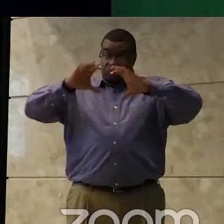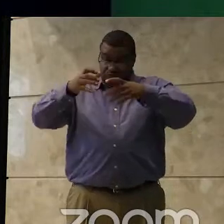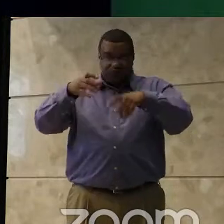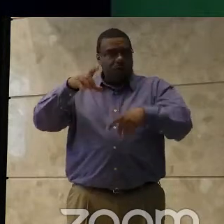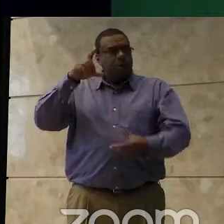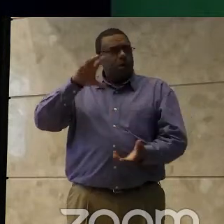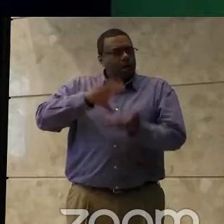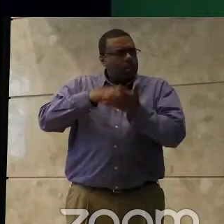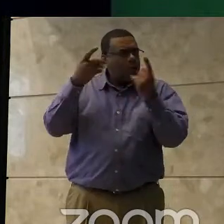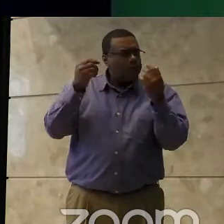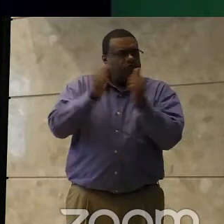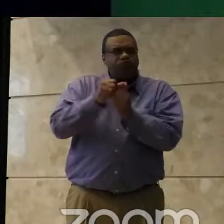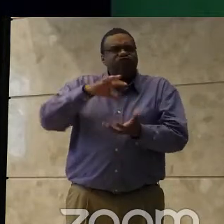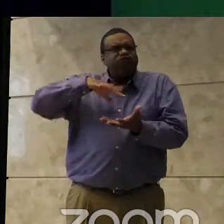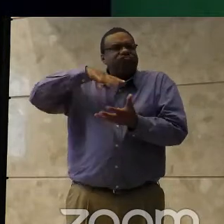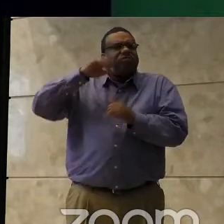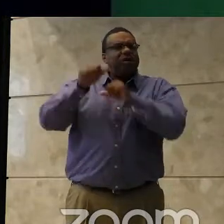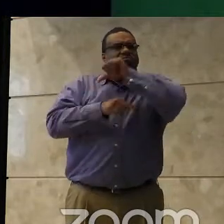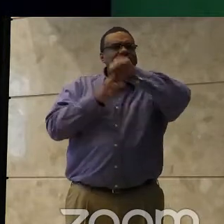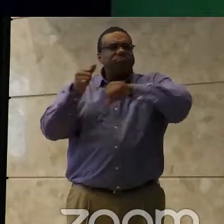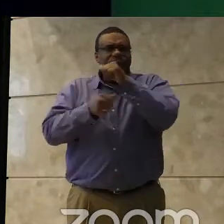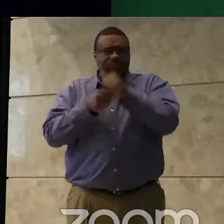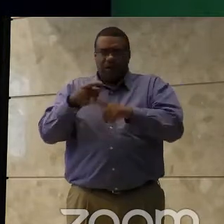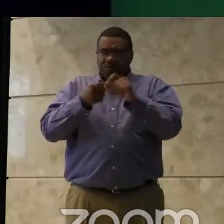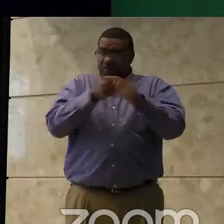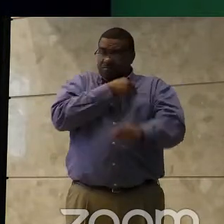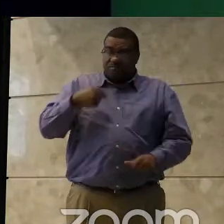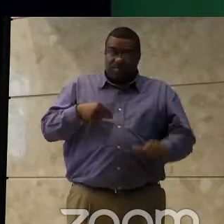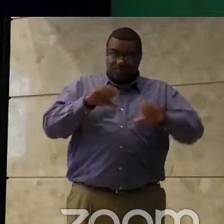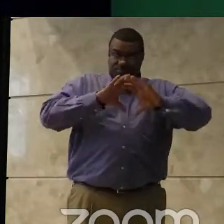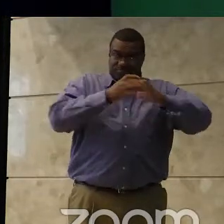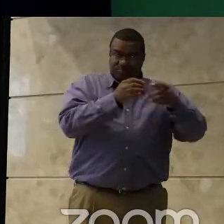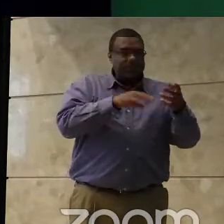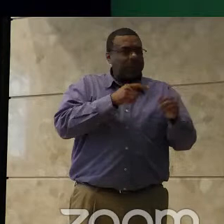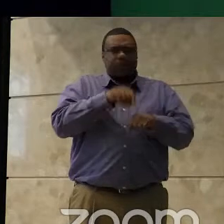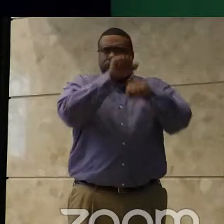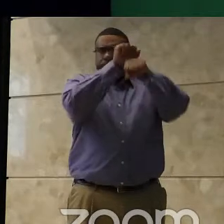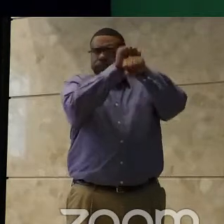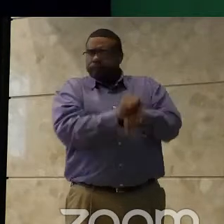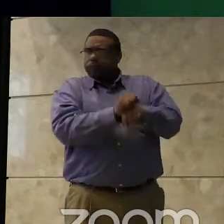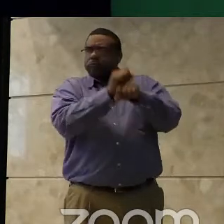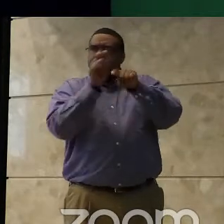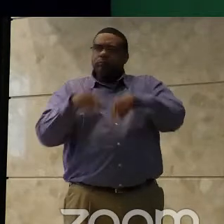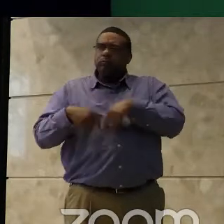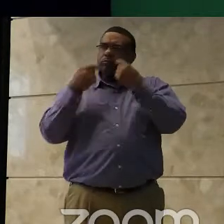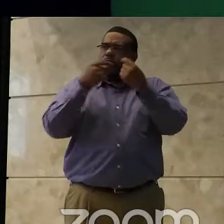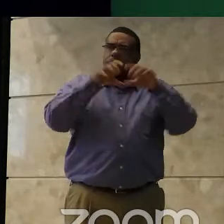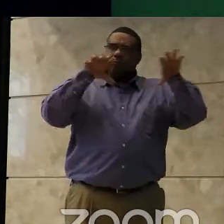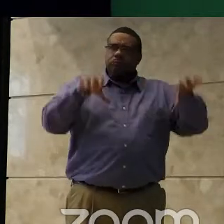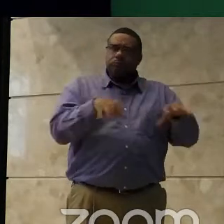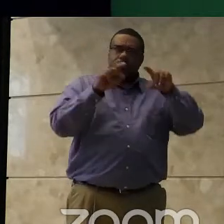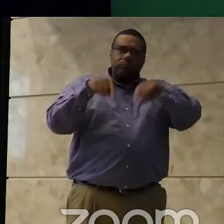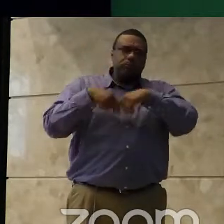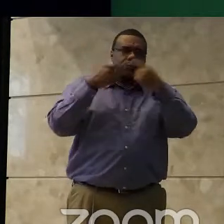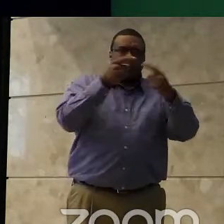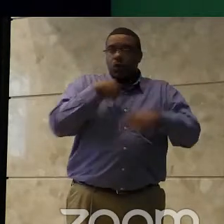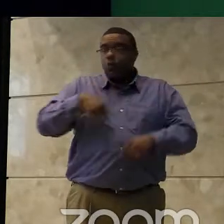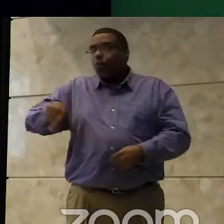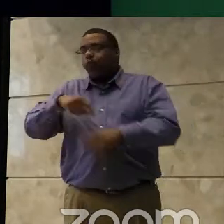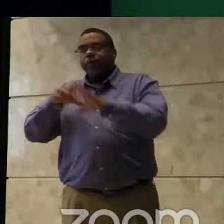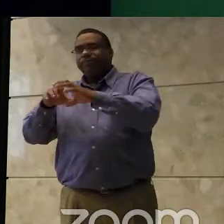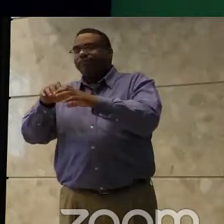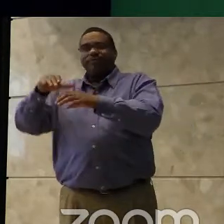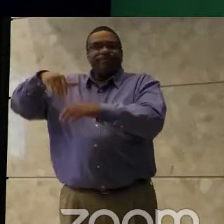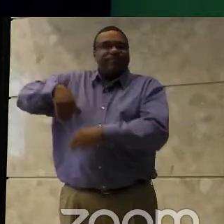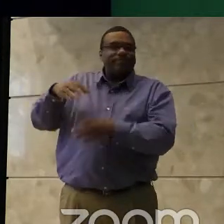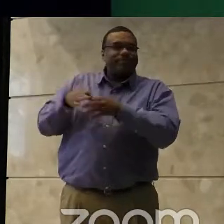Americans have learned a lot from several Asian populations where that have been accustomed to doing that much more so than we have